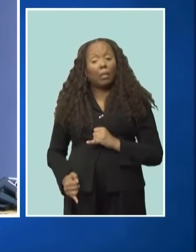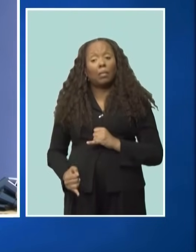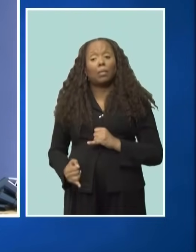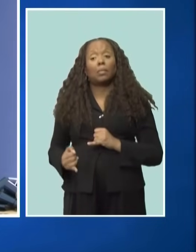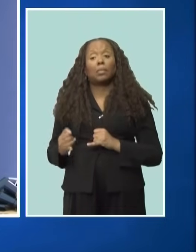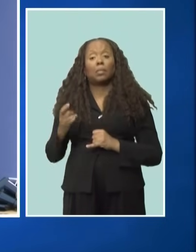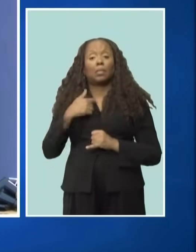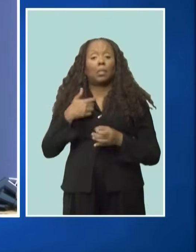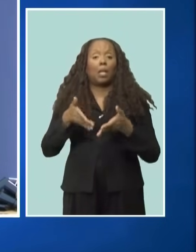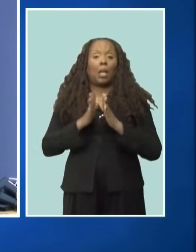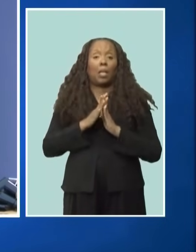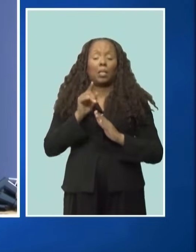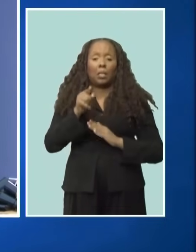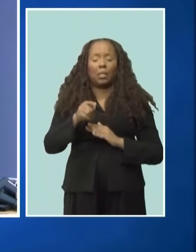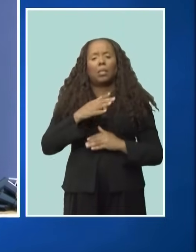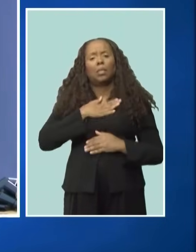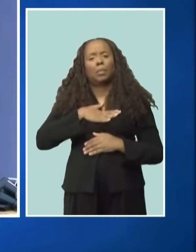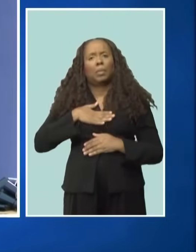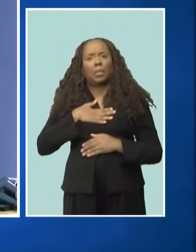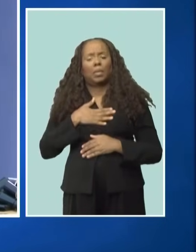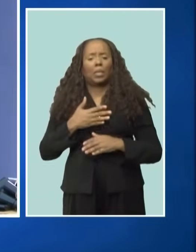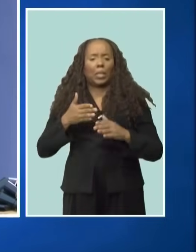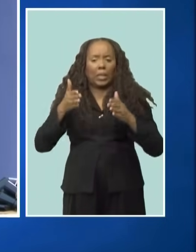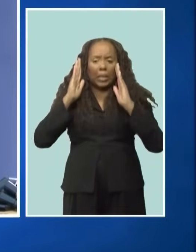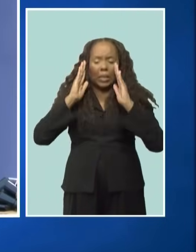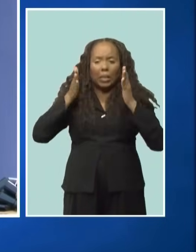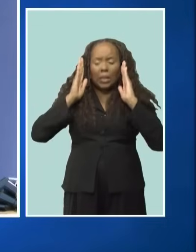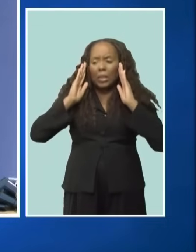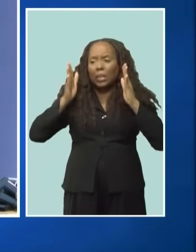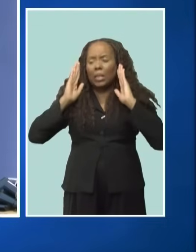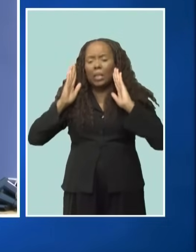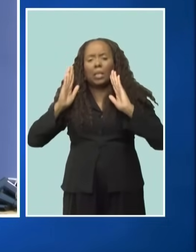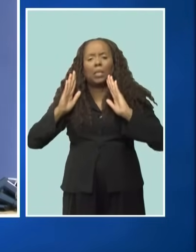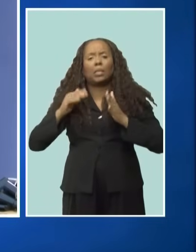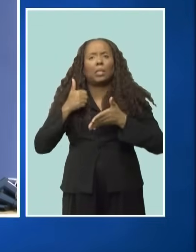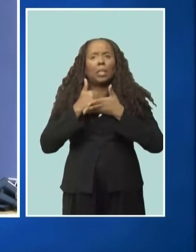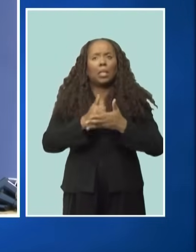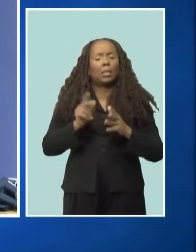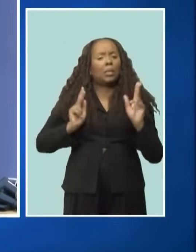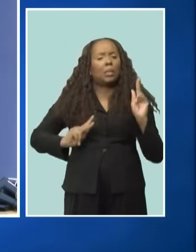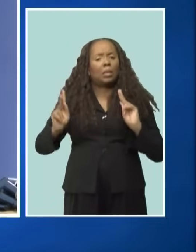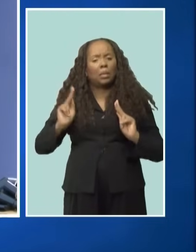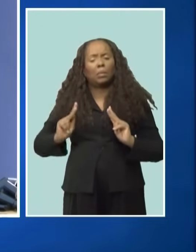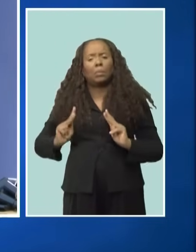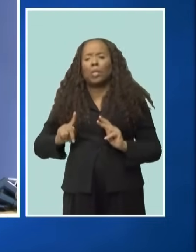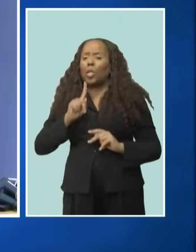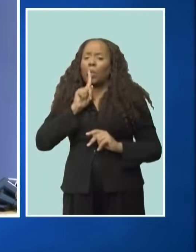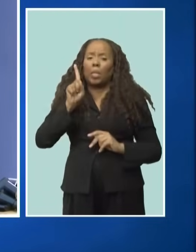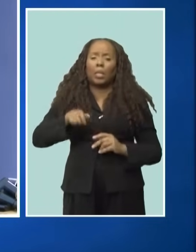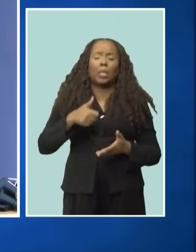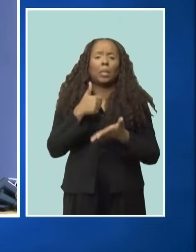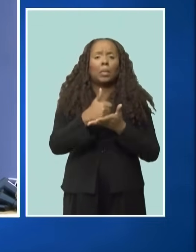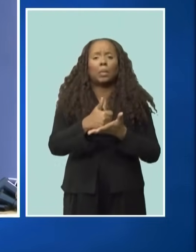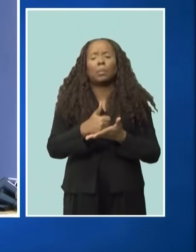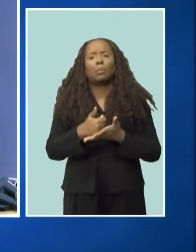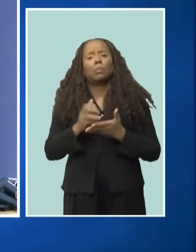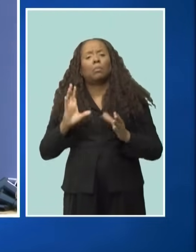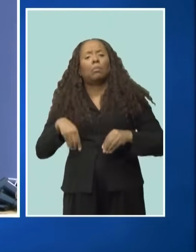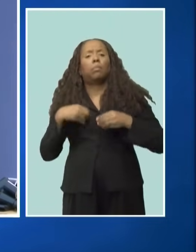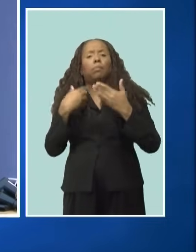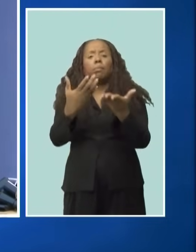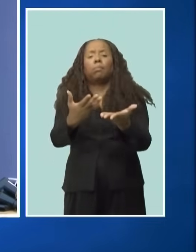public to be attentive to the vulnerable in our communities and to extend a helping